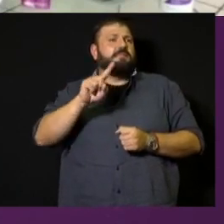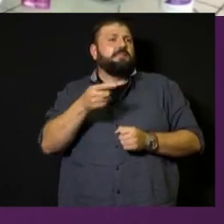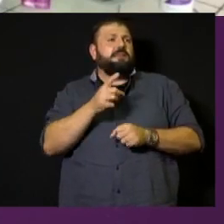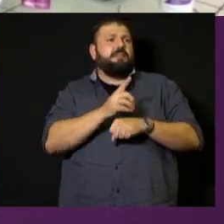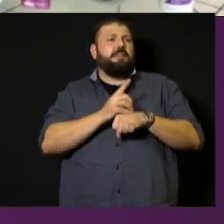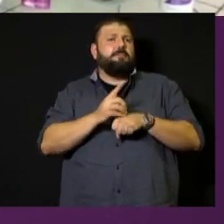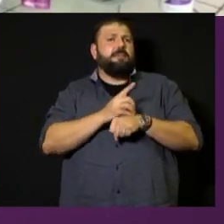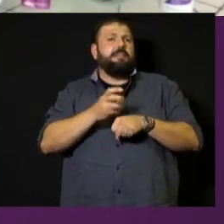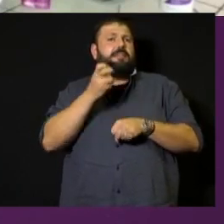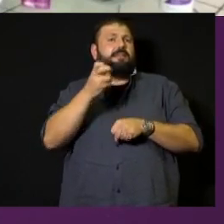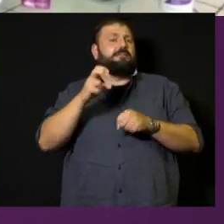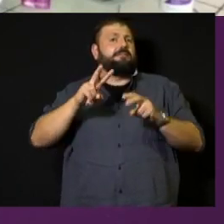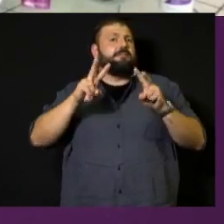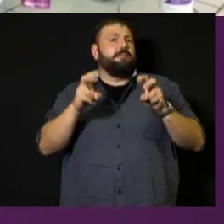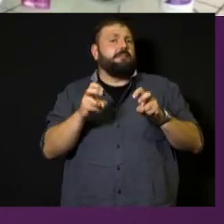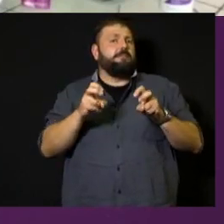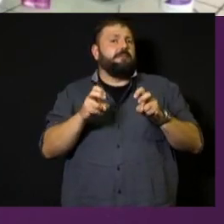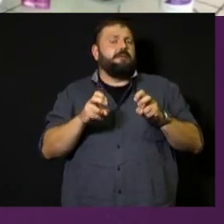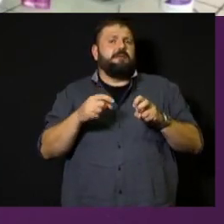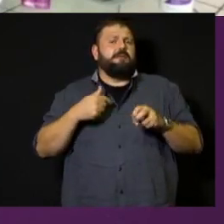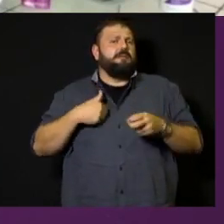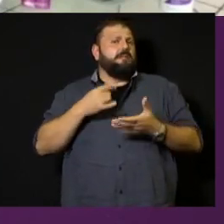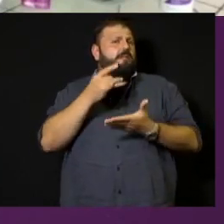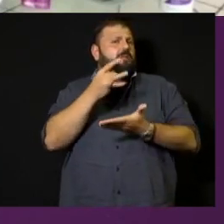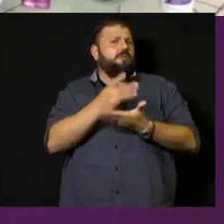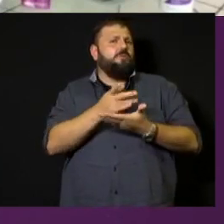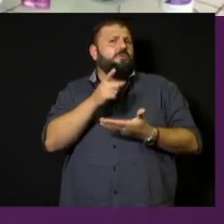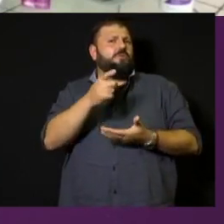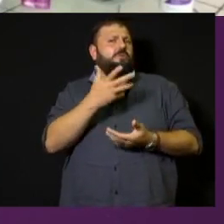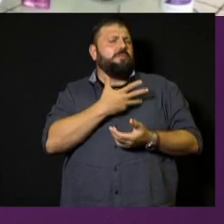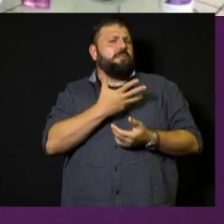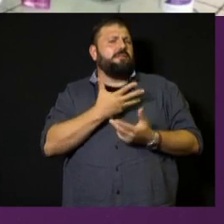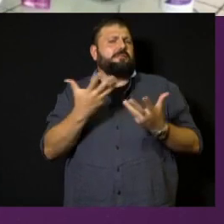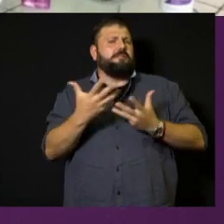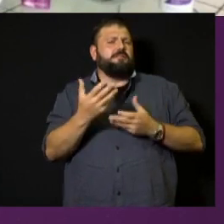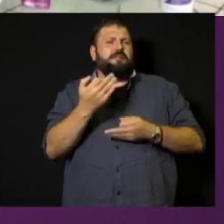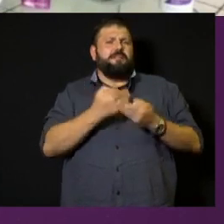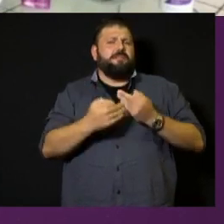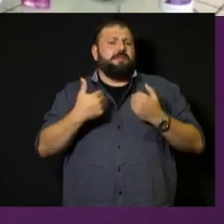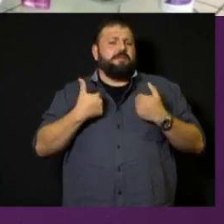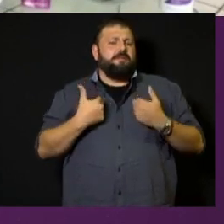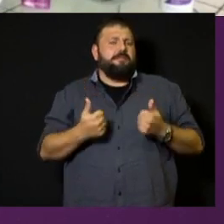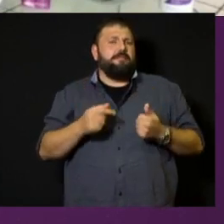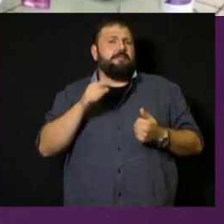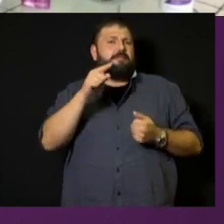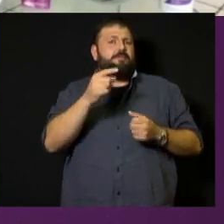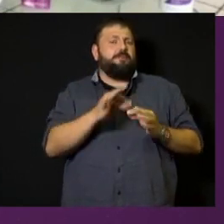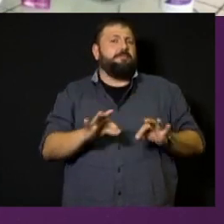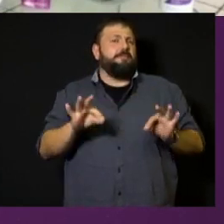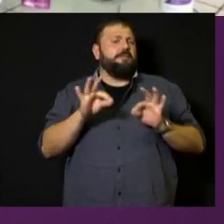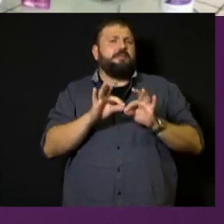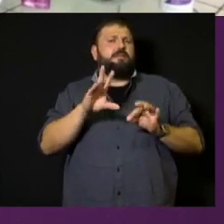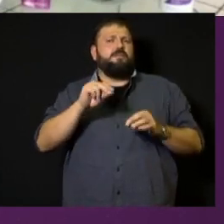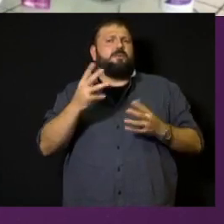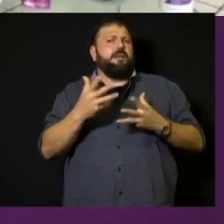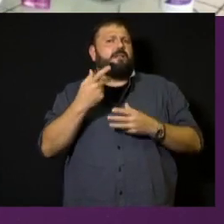this is the meaning of a diamond. So the thing that you need to do is to understand what is important. It's not only that you